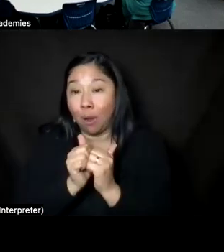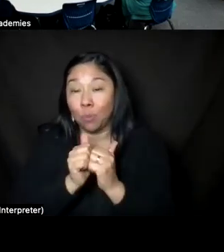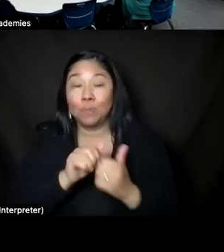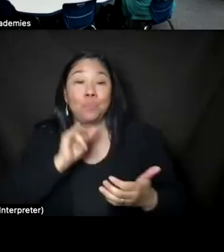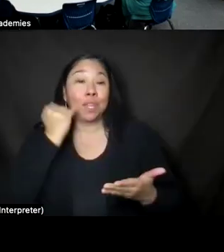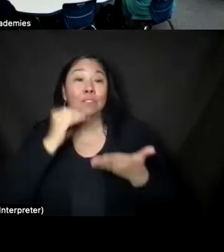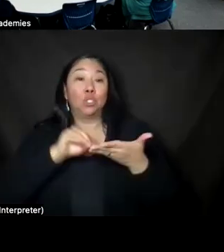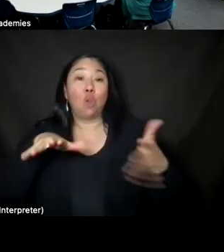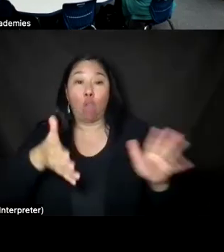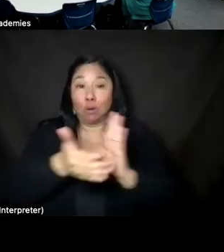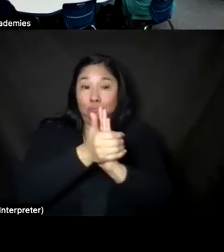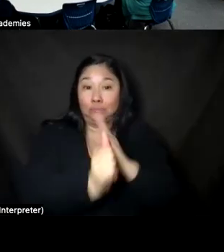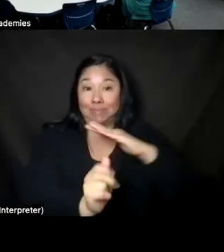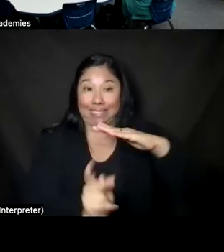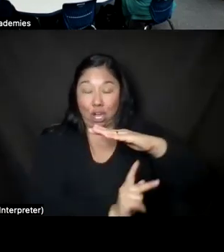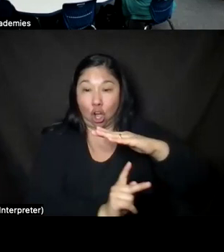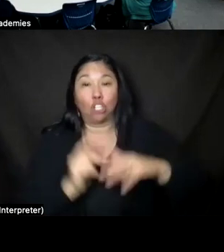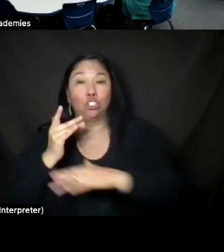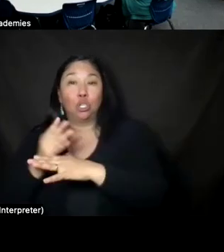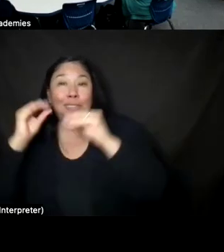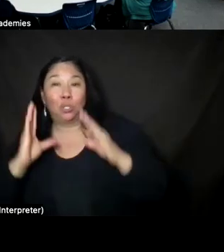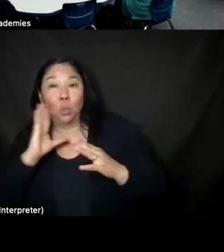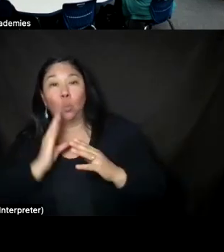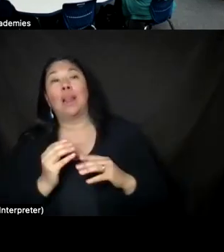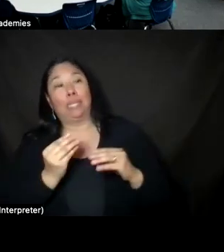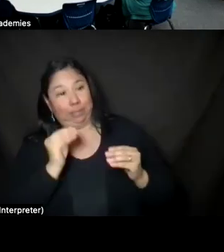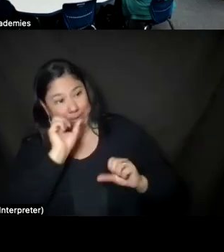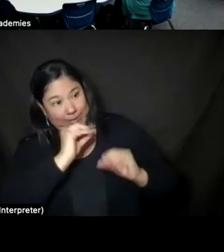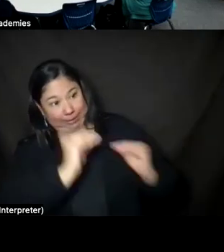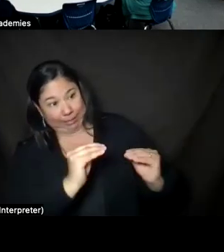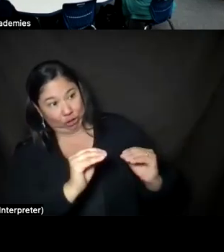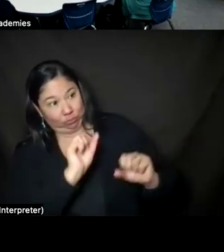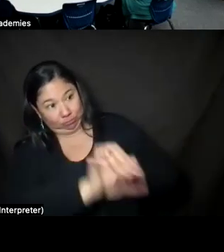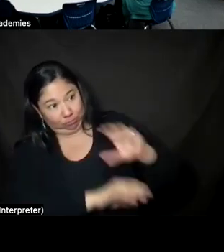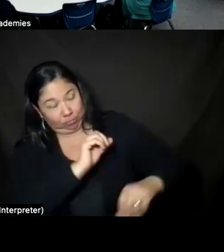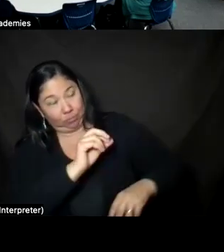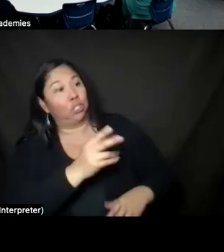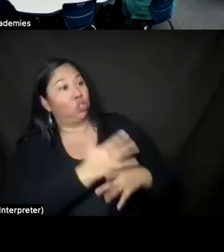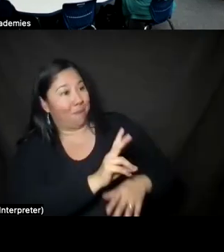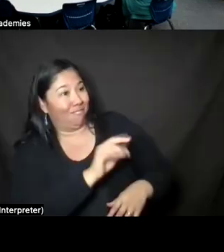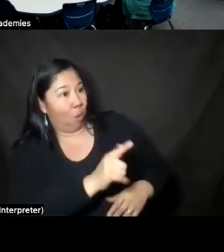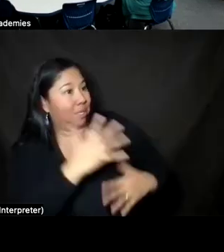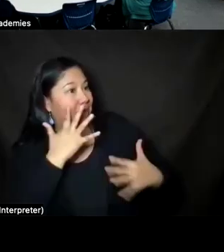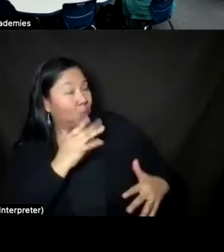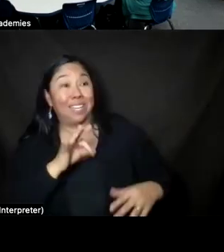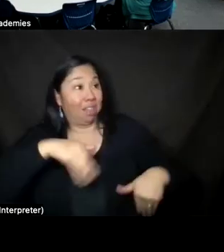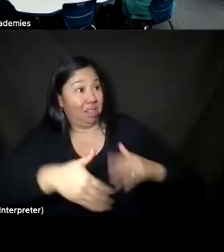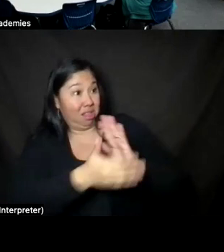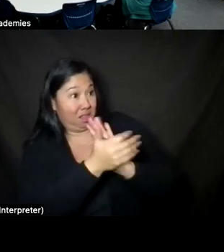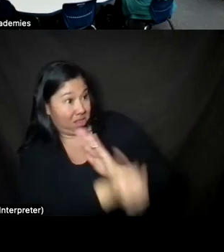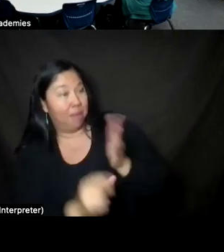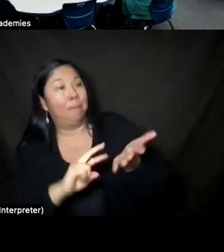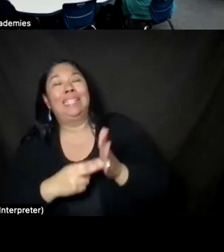already in kindergarten, then the German teachers will introduce the German vowel sounds. But otherwise, if they haven't mastered it yet, that will be introduced in first